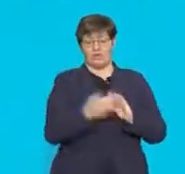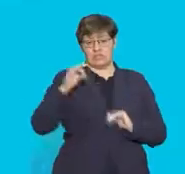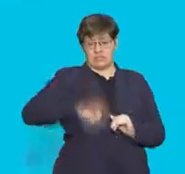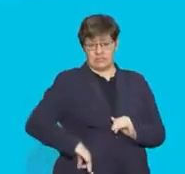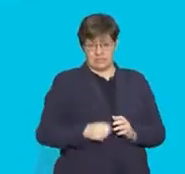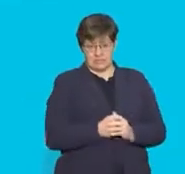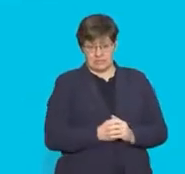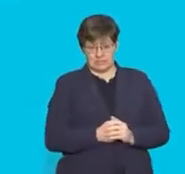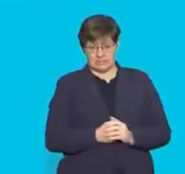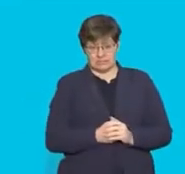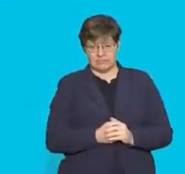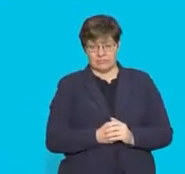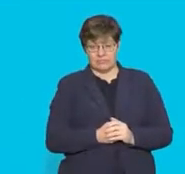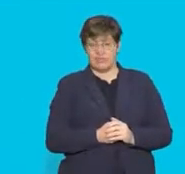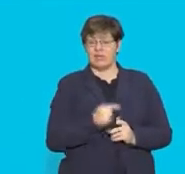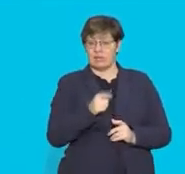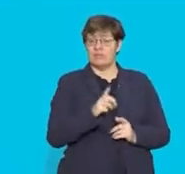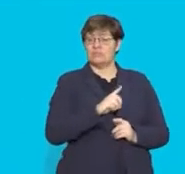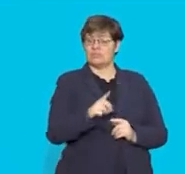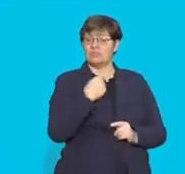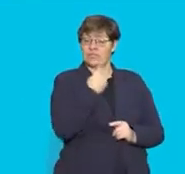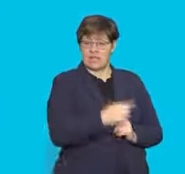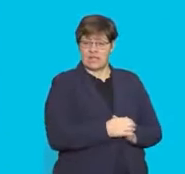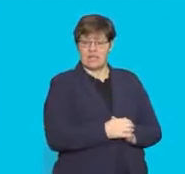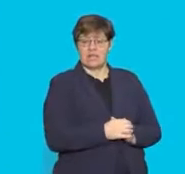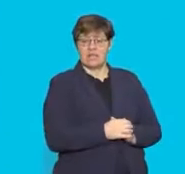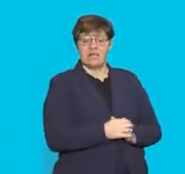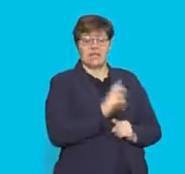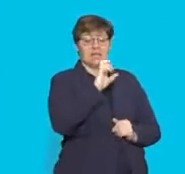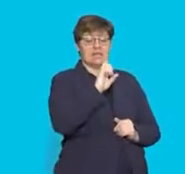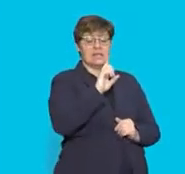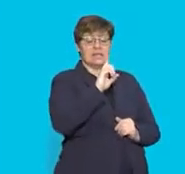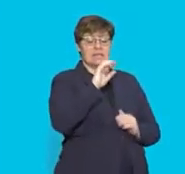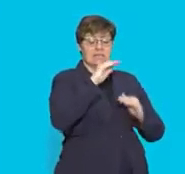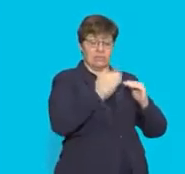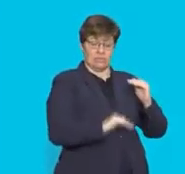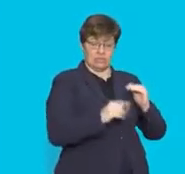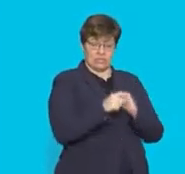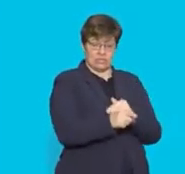expense depreciation, we will say depreciation